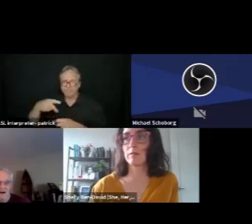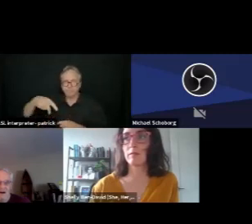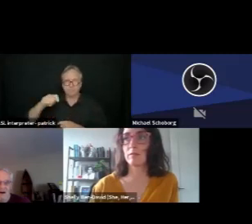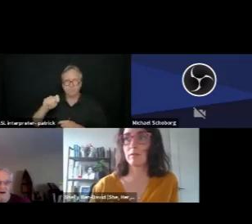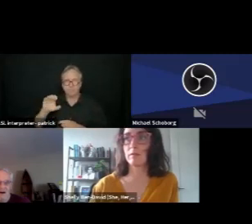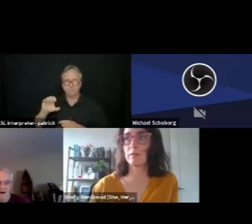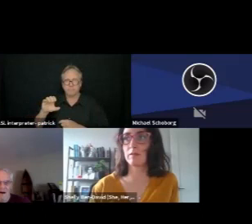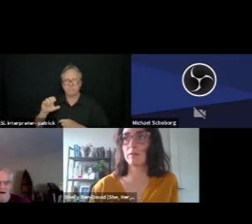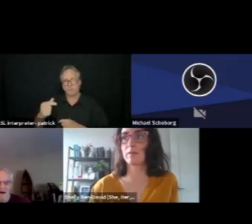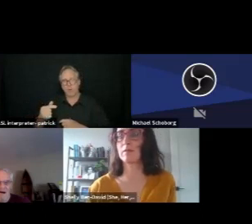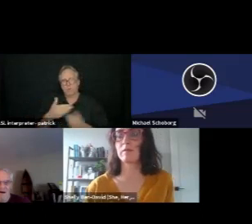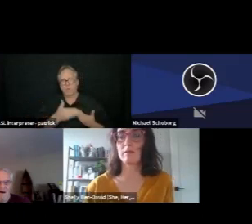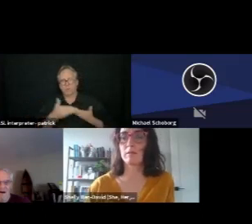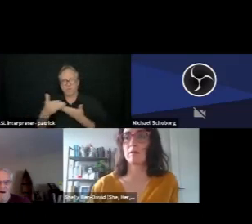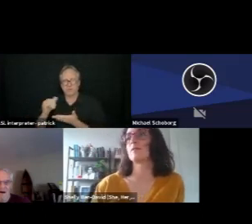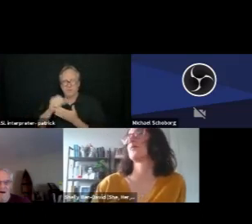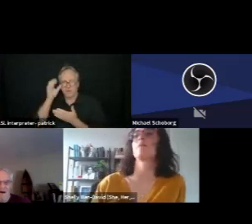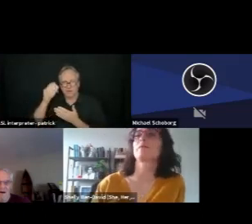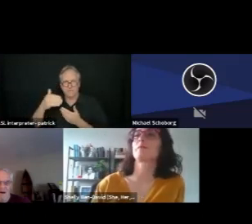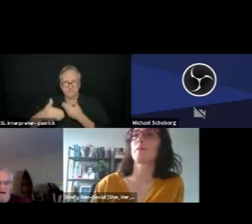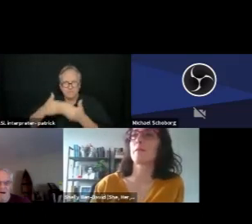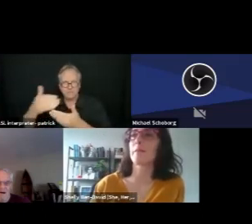the concept forward.